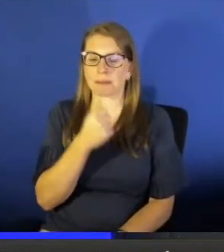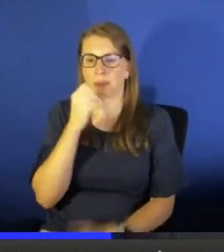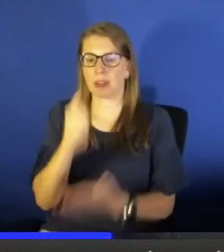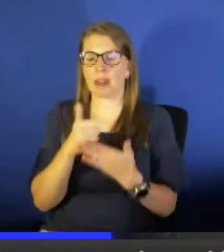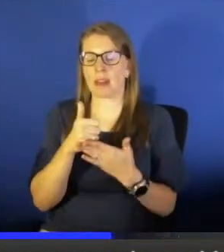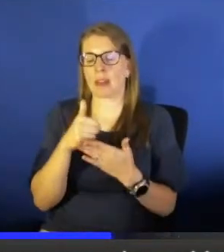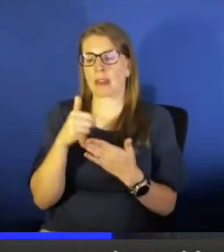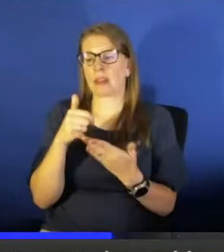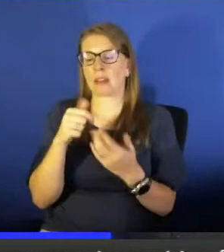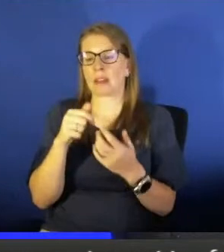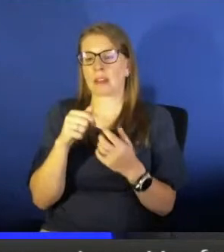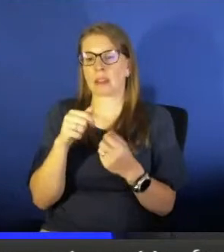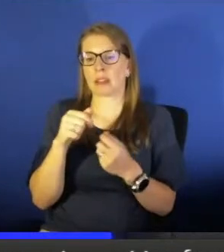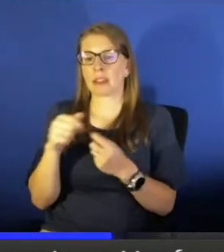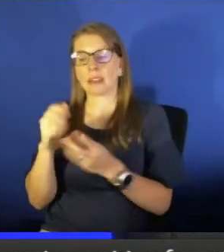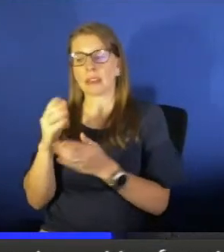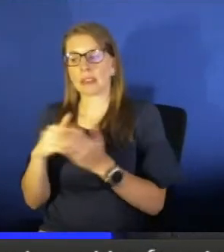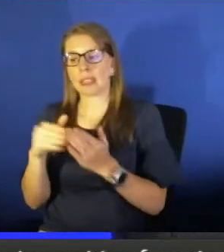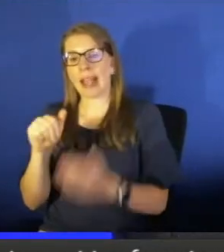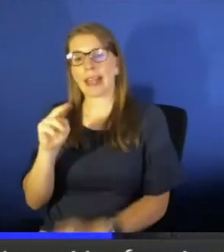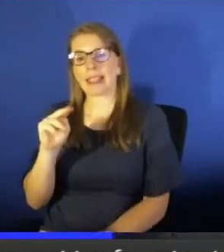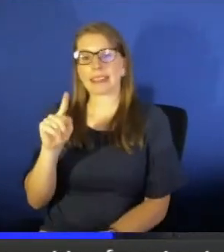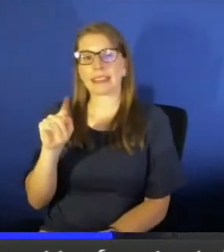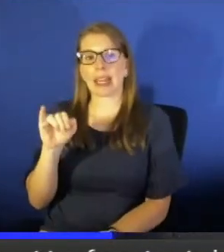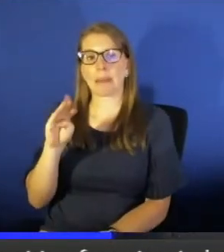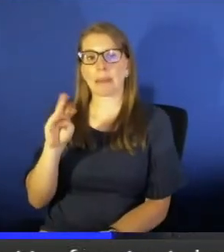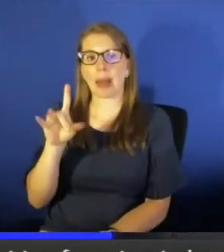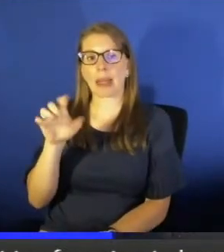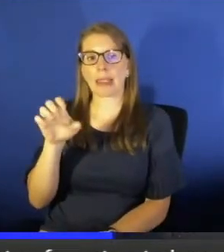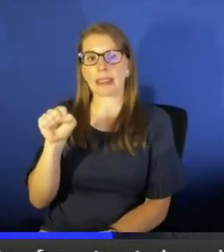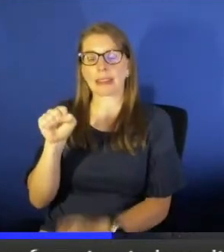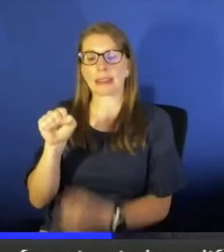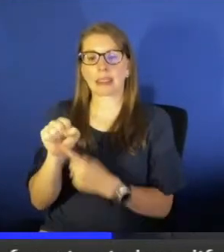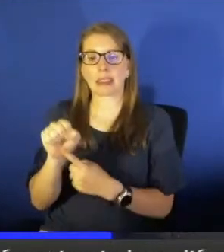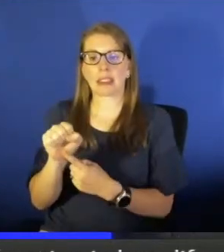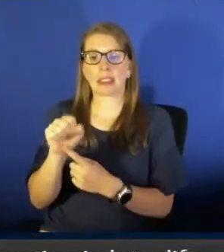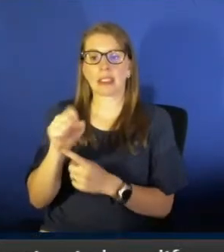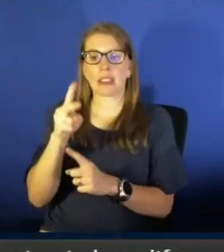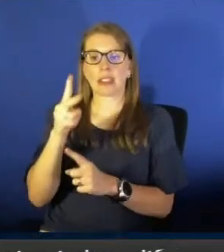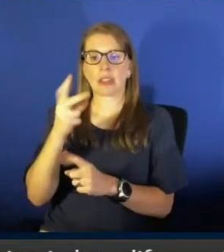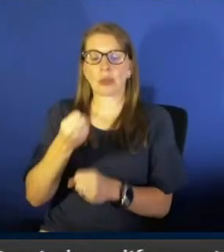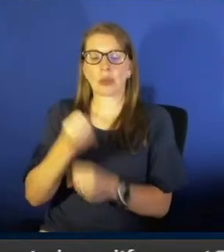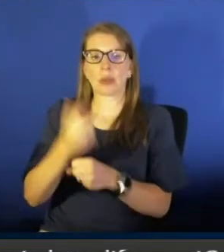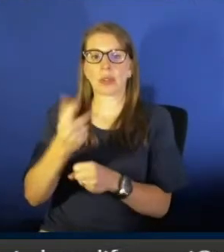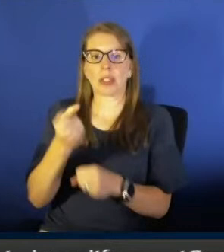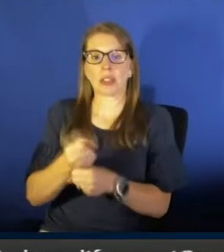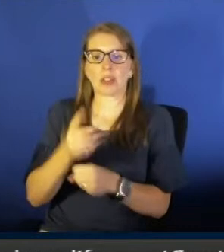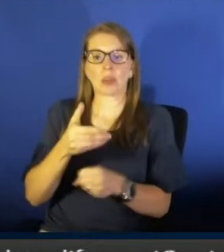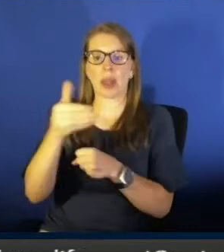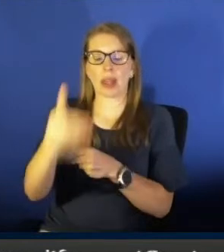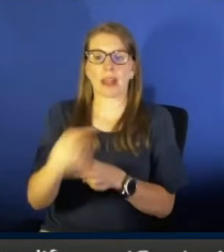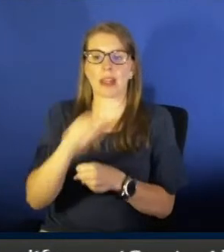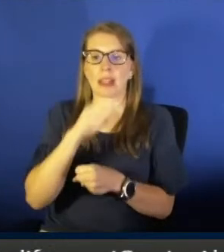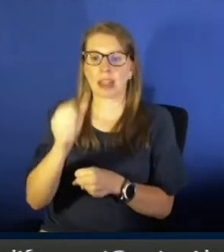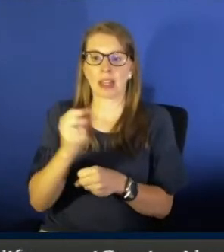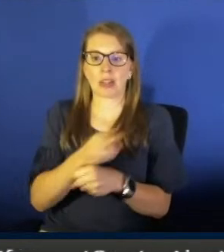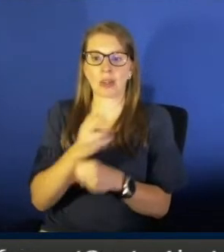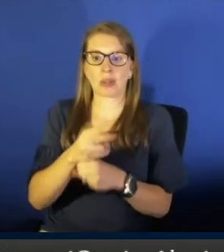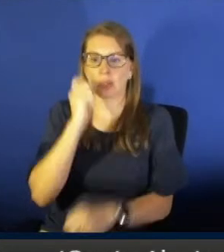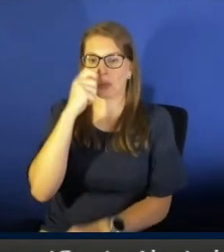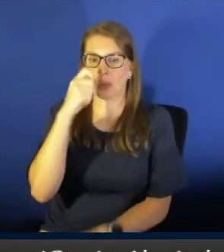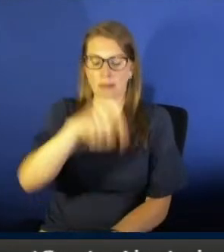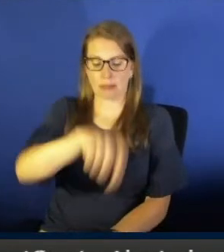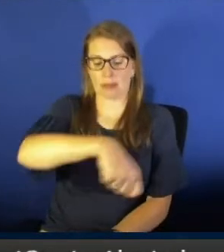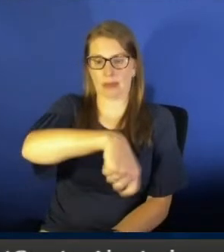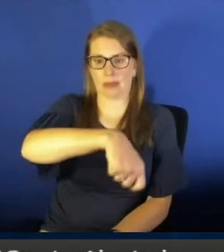in development with antibodies to help protect you against COVID, but we're probably 2 to 3 years away from that. And I would not use the swab in the toilet then on your No, nose. I don't think